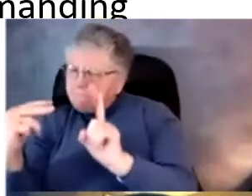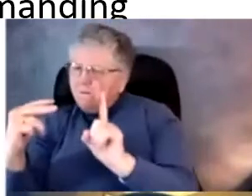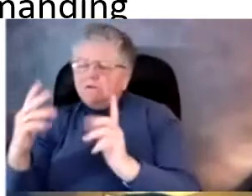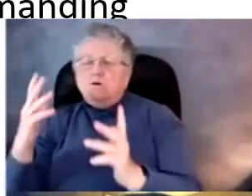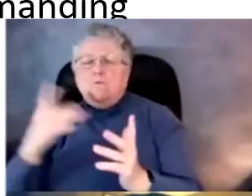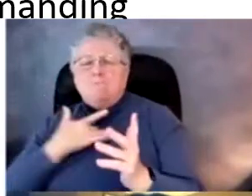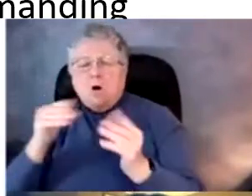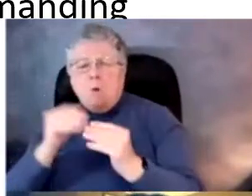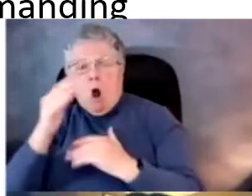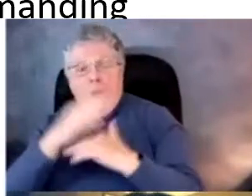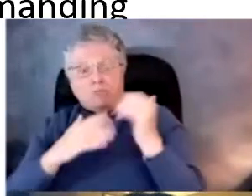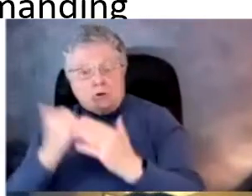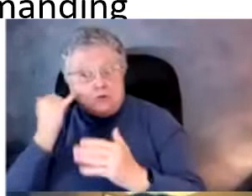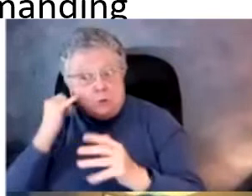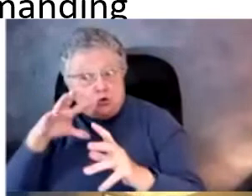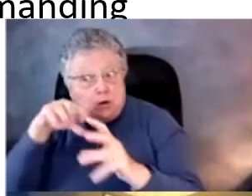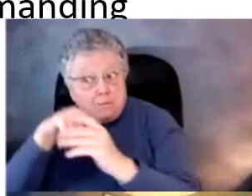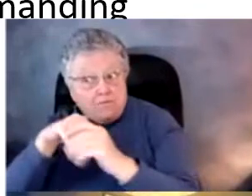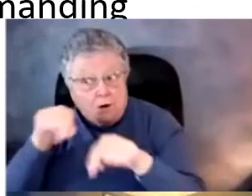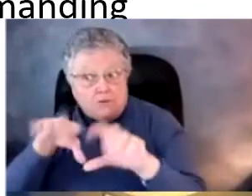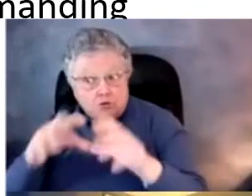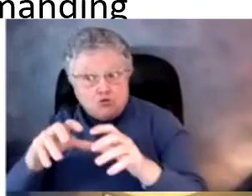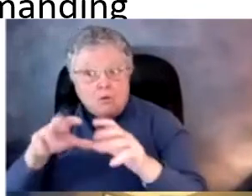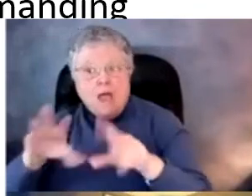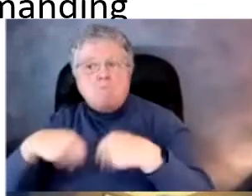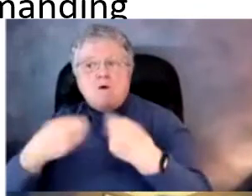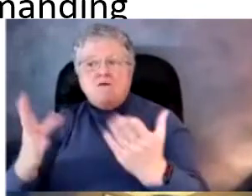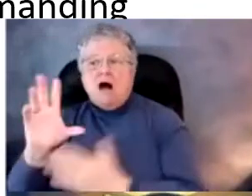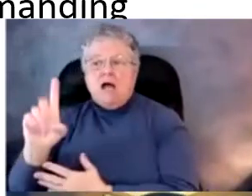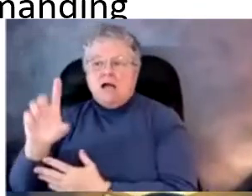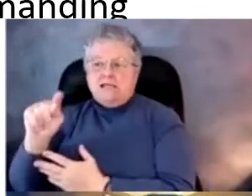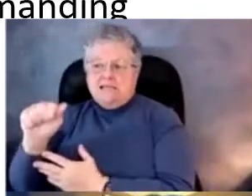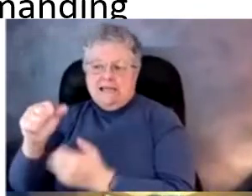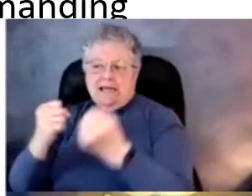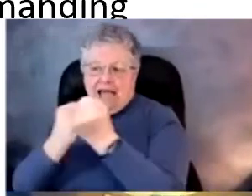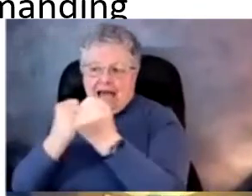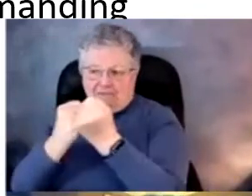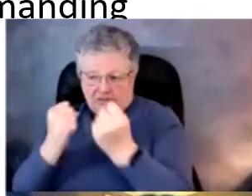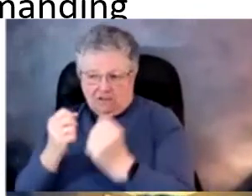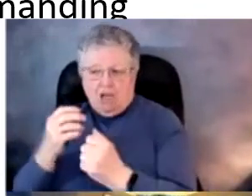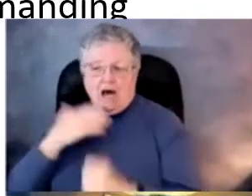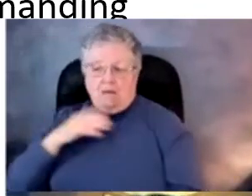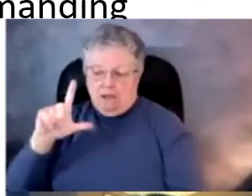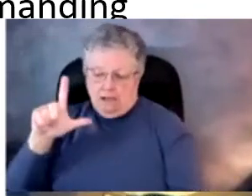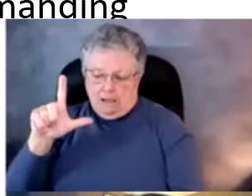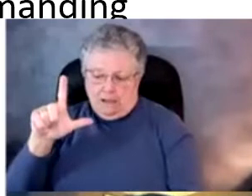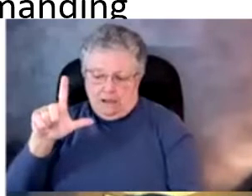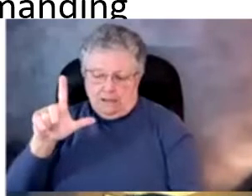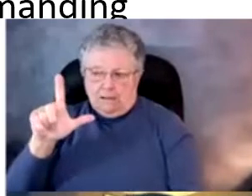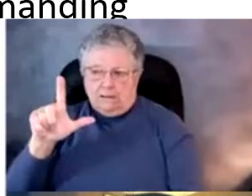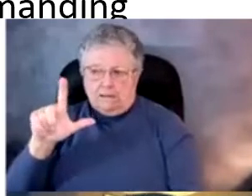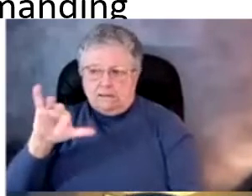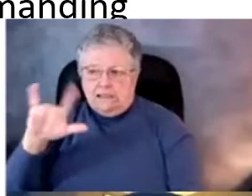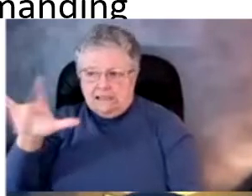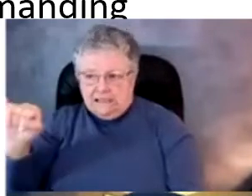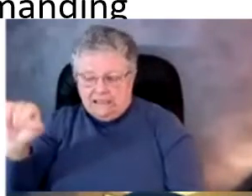in kind of some data advocacy. So my name is Lillie Greiman. Like I said, I use she, her pronouns. I'm a white